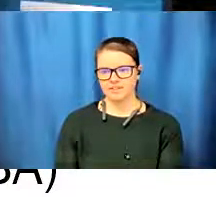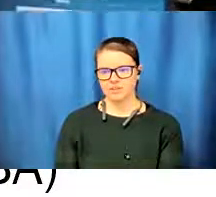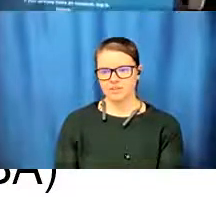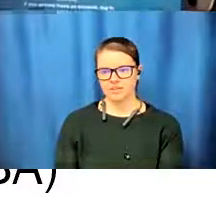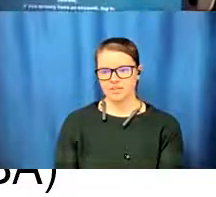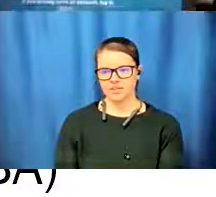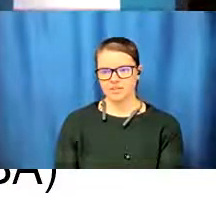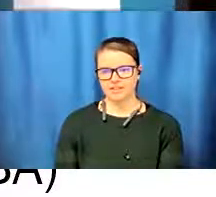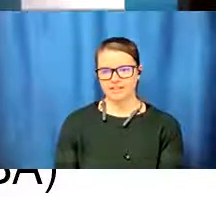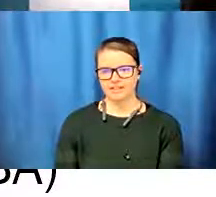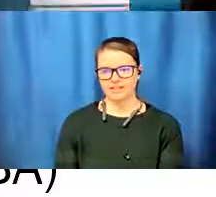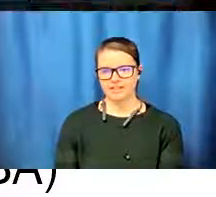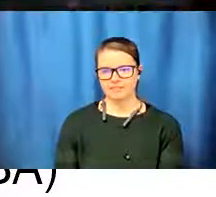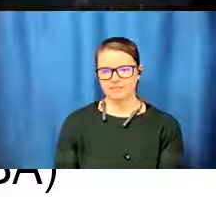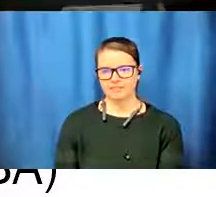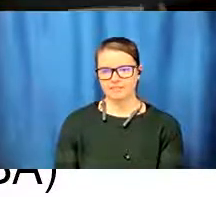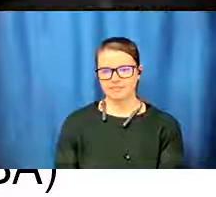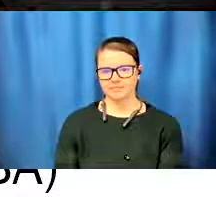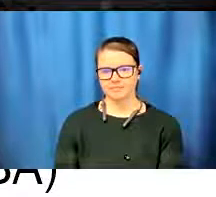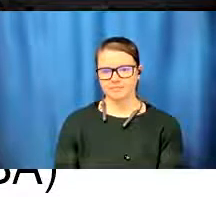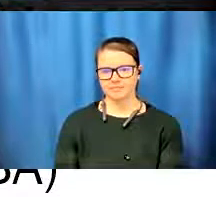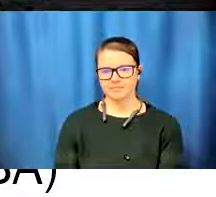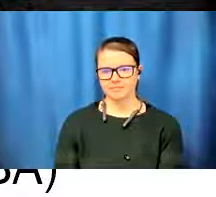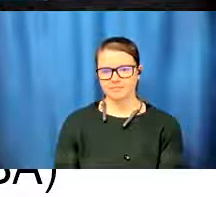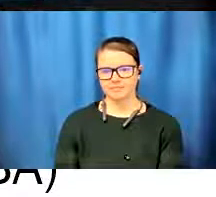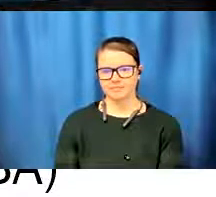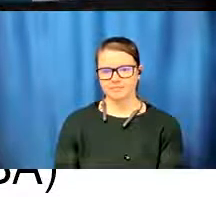This is what the website would look like.